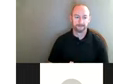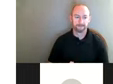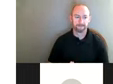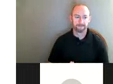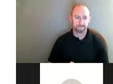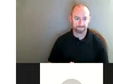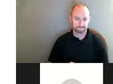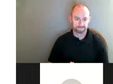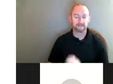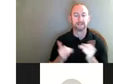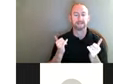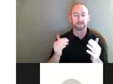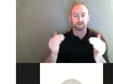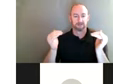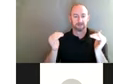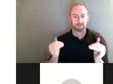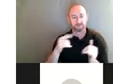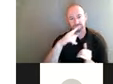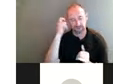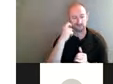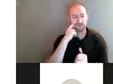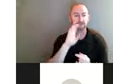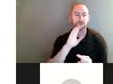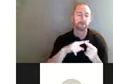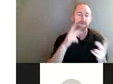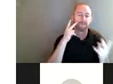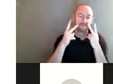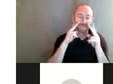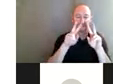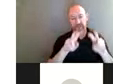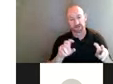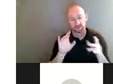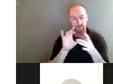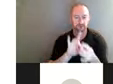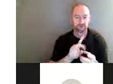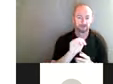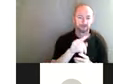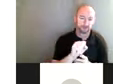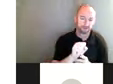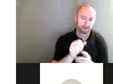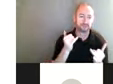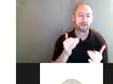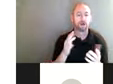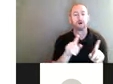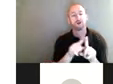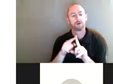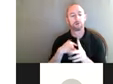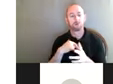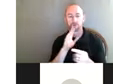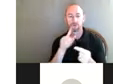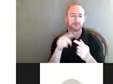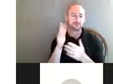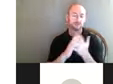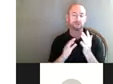So I want to move on a little bit because I've just talked about some of the visual analysis with maps, but I want to also talk about some of the